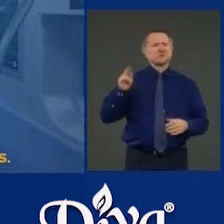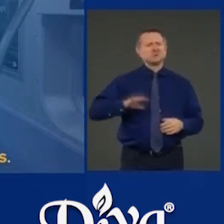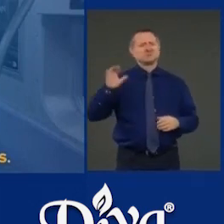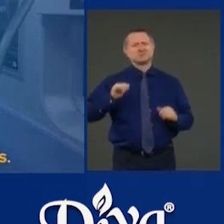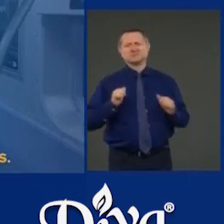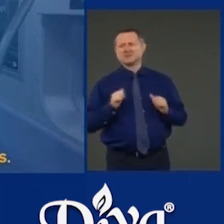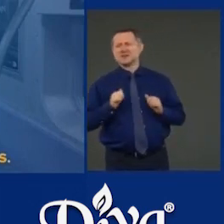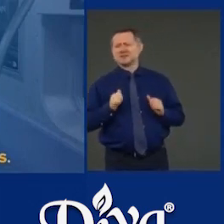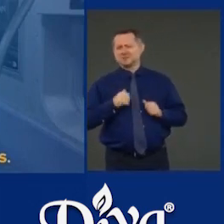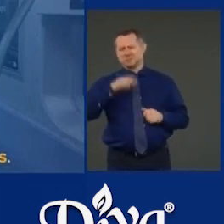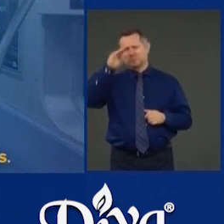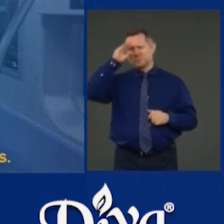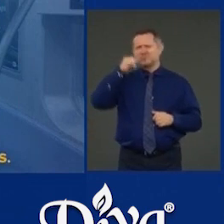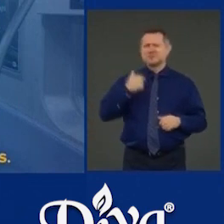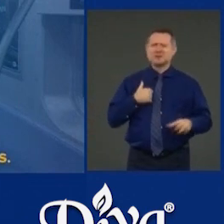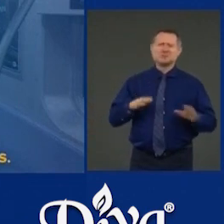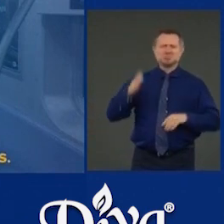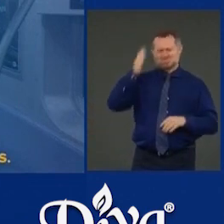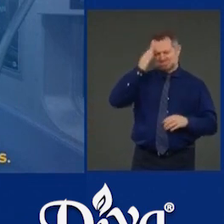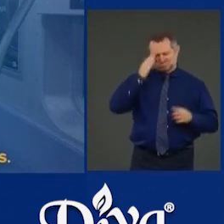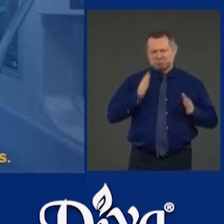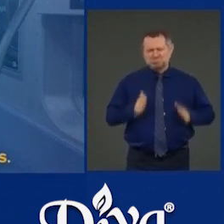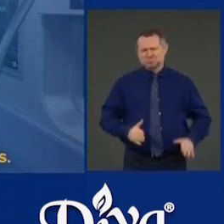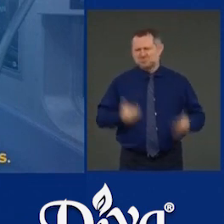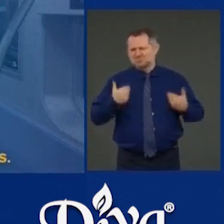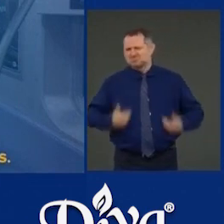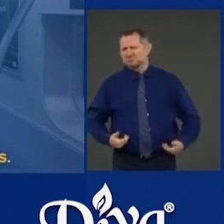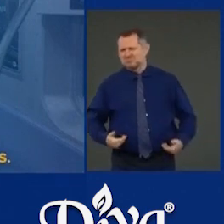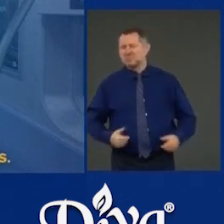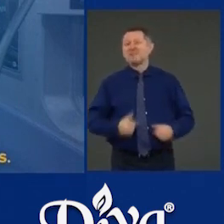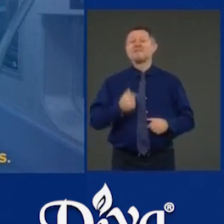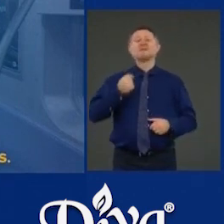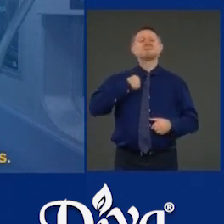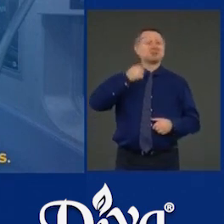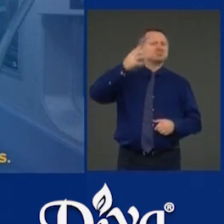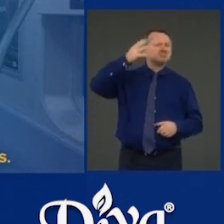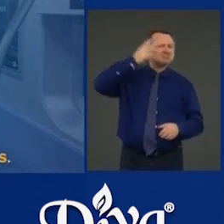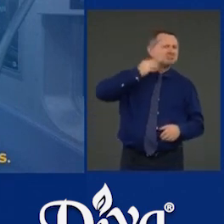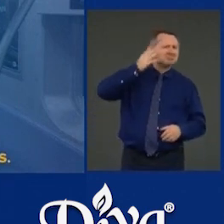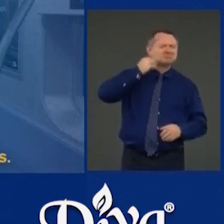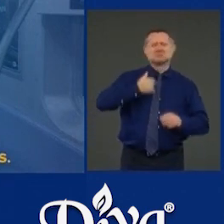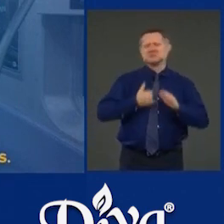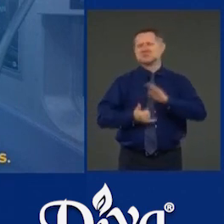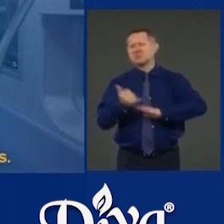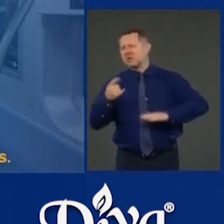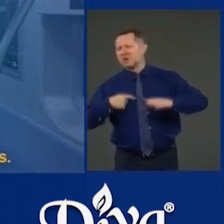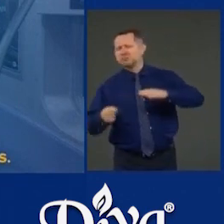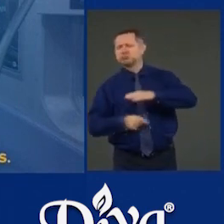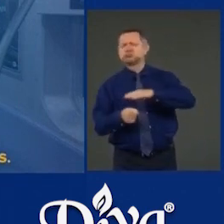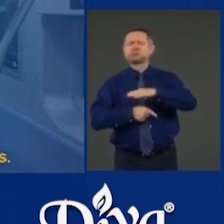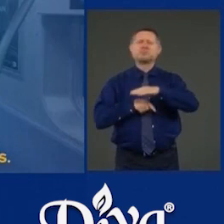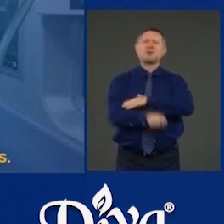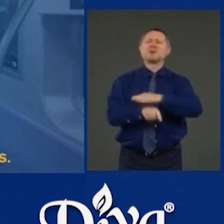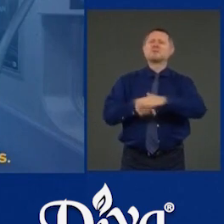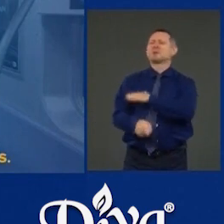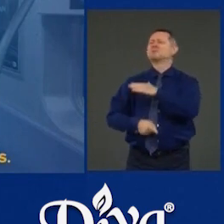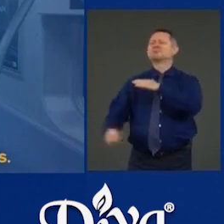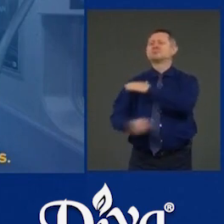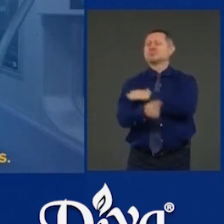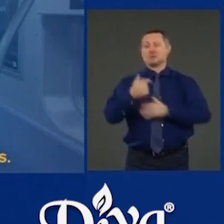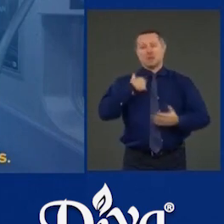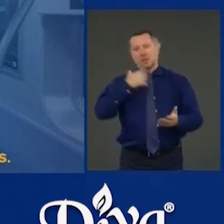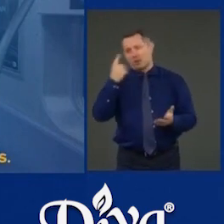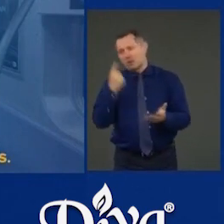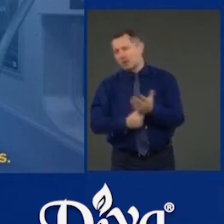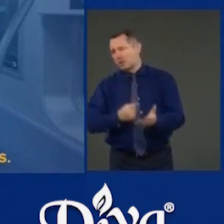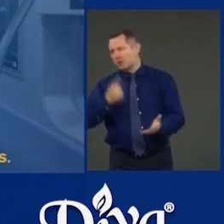person. And I've seen the subways. And we've had numerous discussions on how to clean the